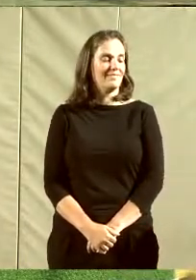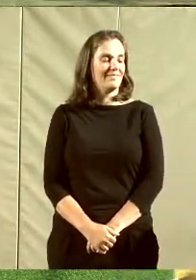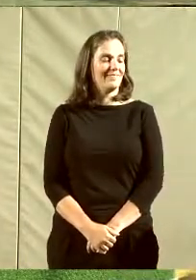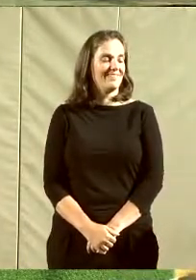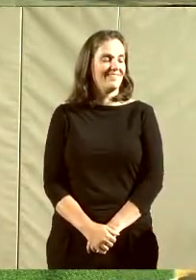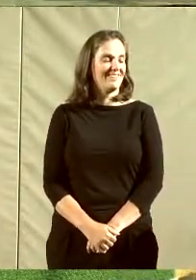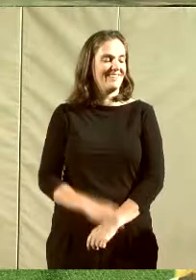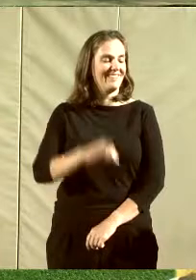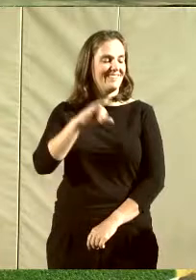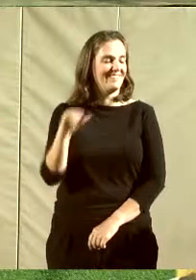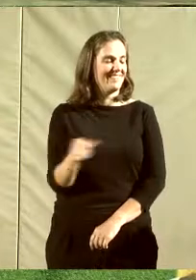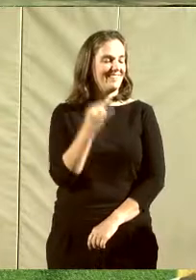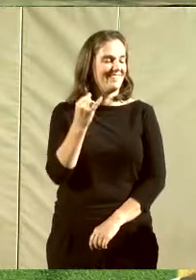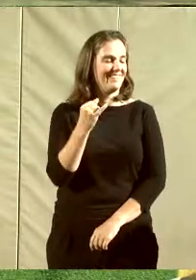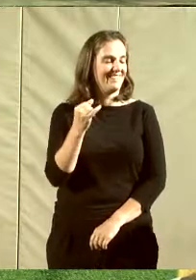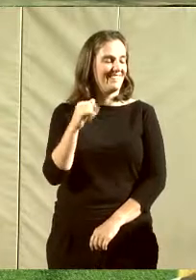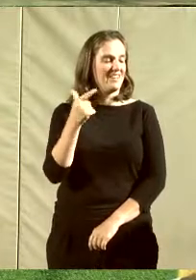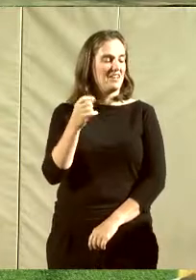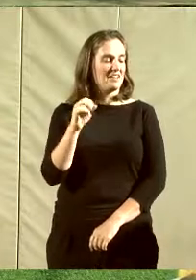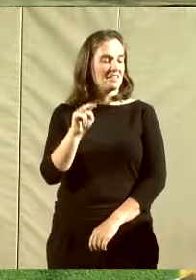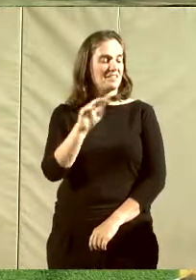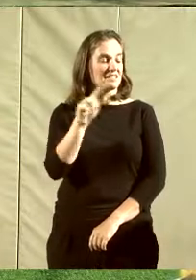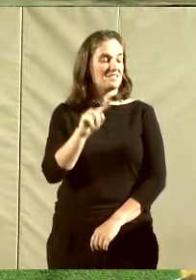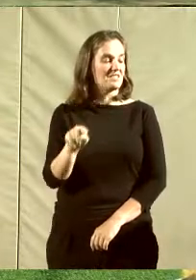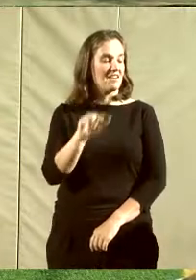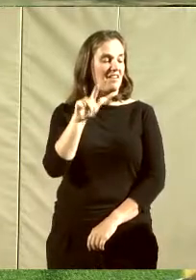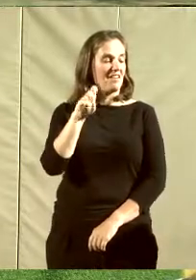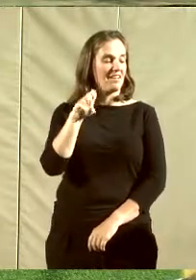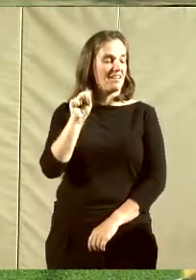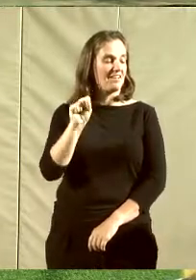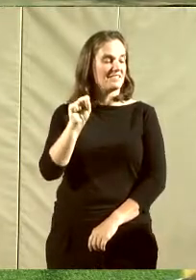Brittany Gonzalez Aviles.